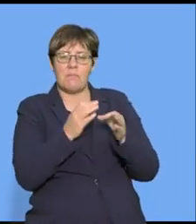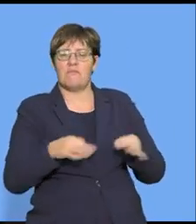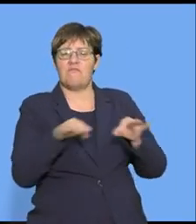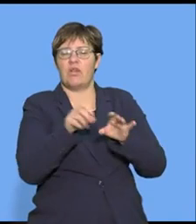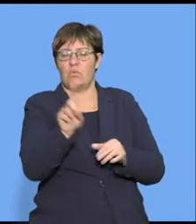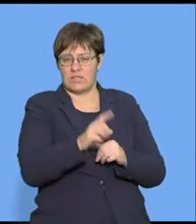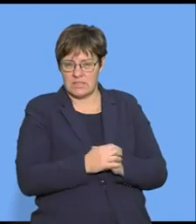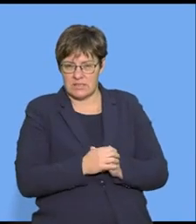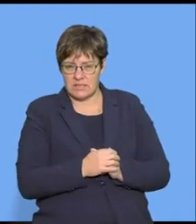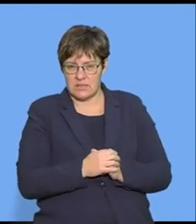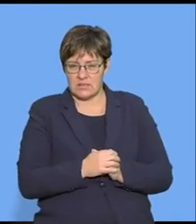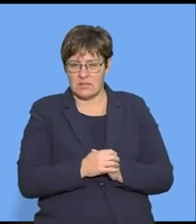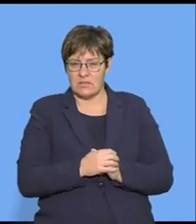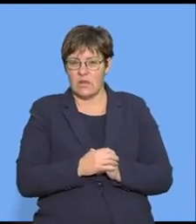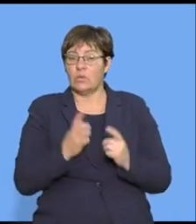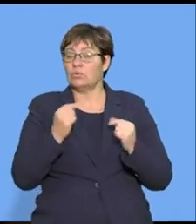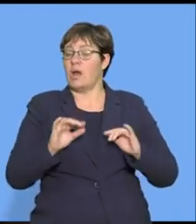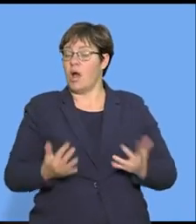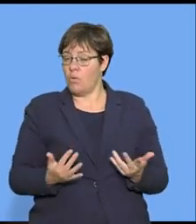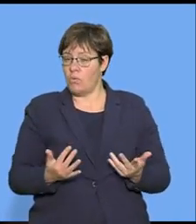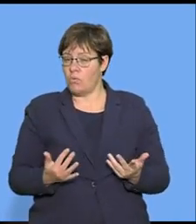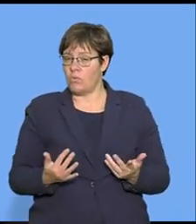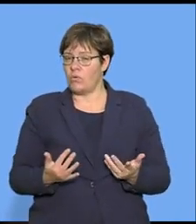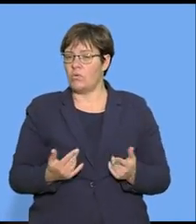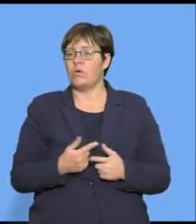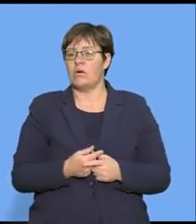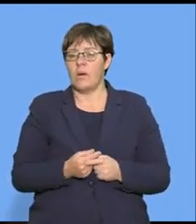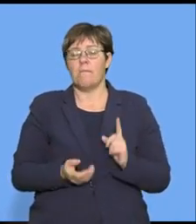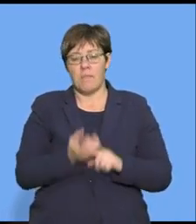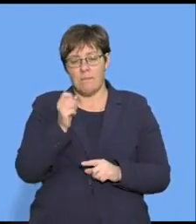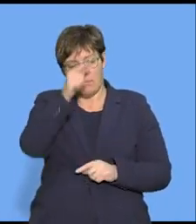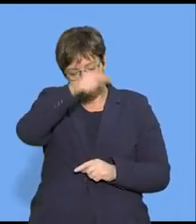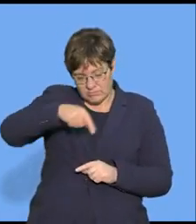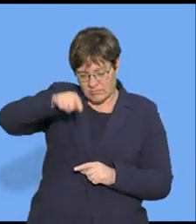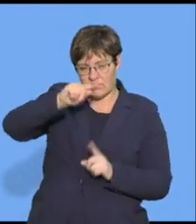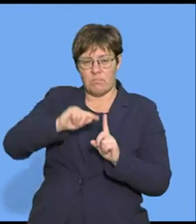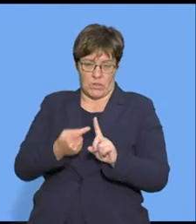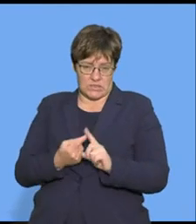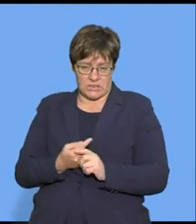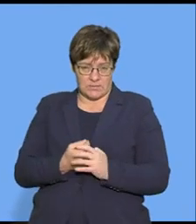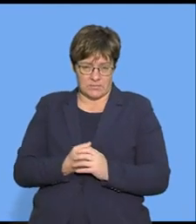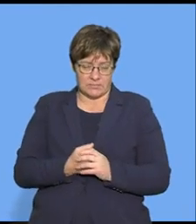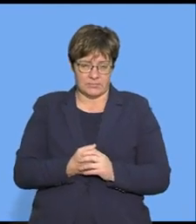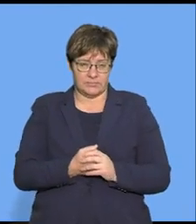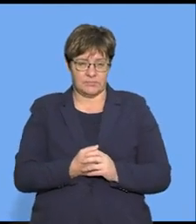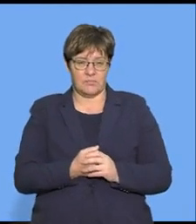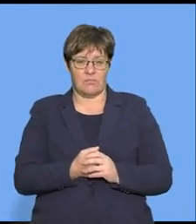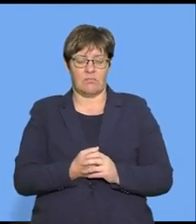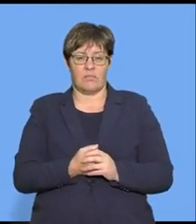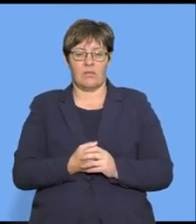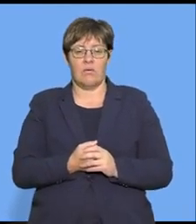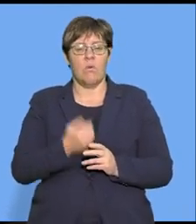to do that, we need to find the turning point in simple terms, right? So what do we know? We know